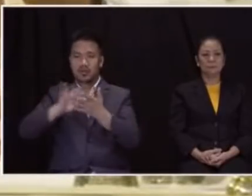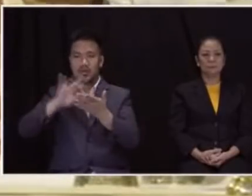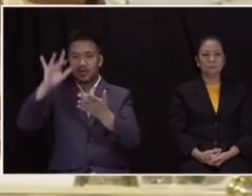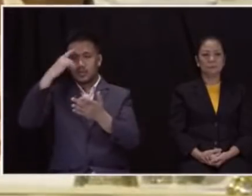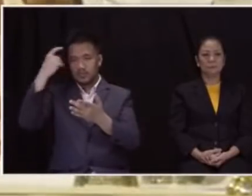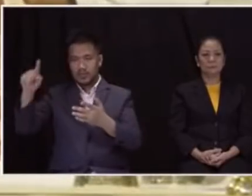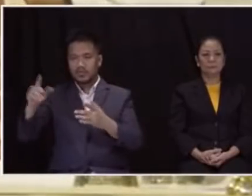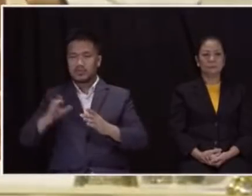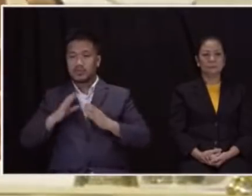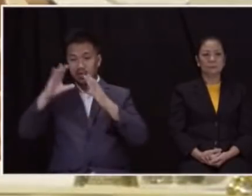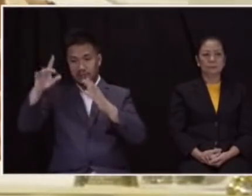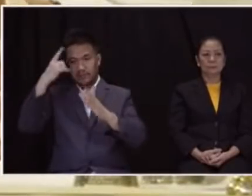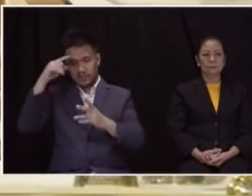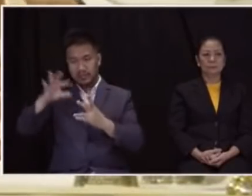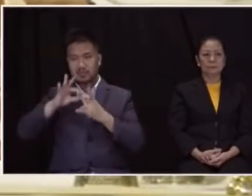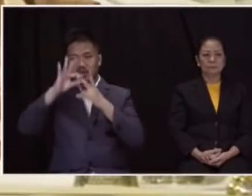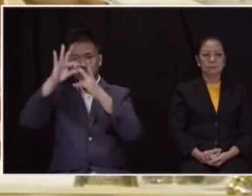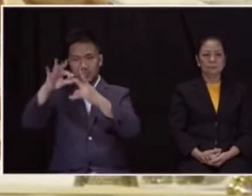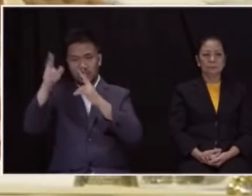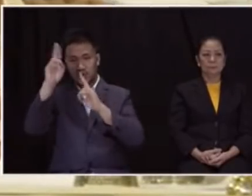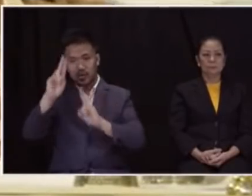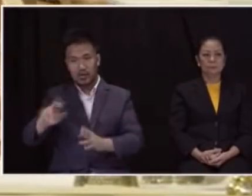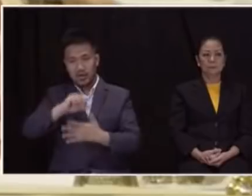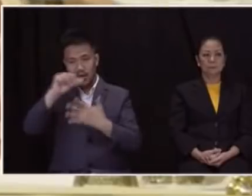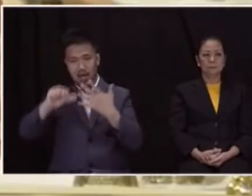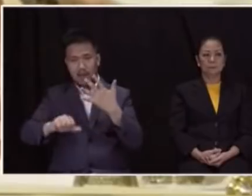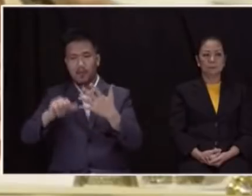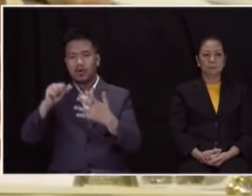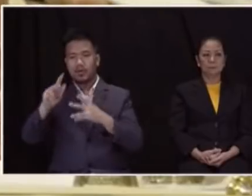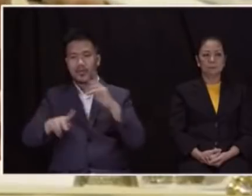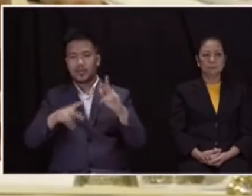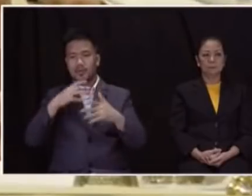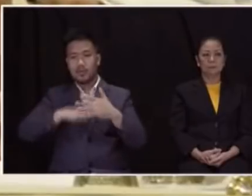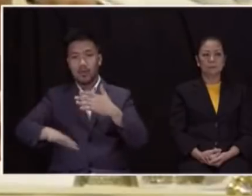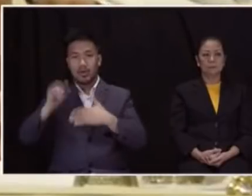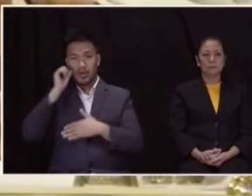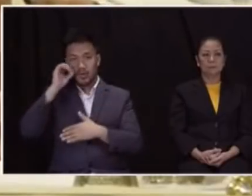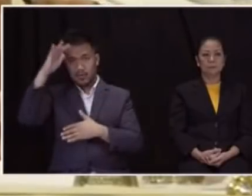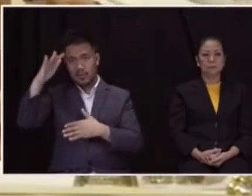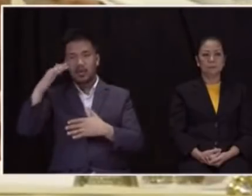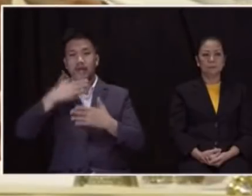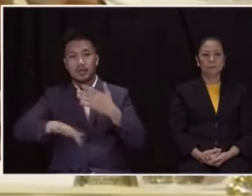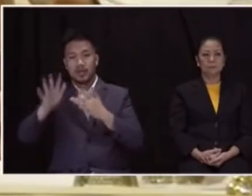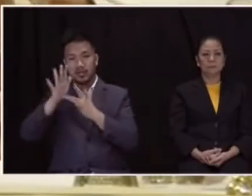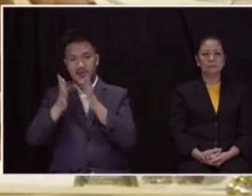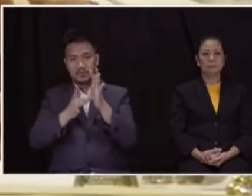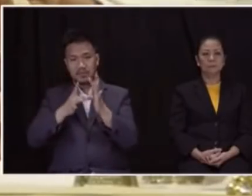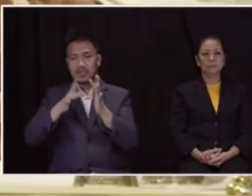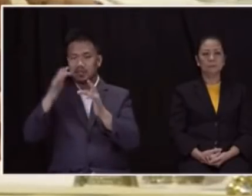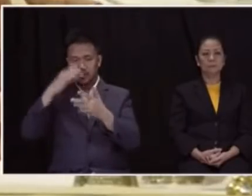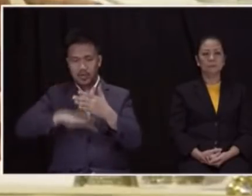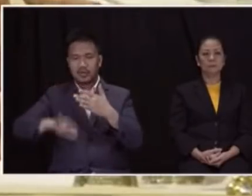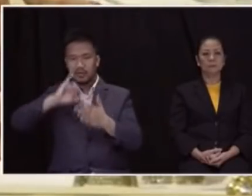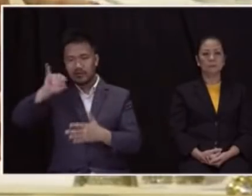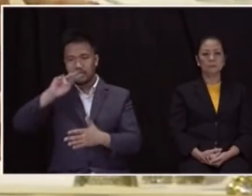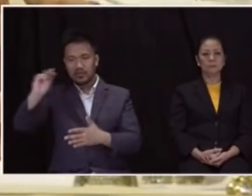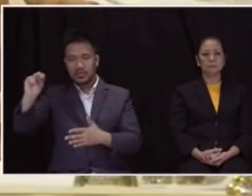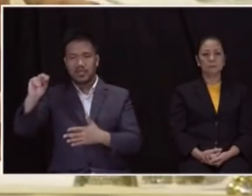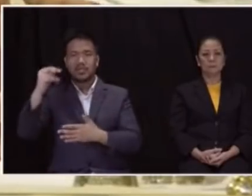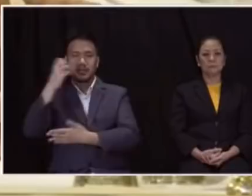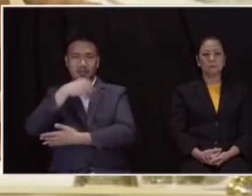a singular honor among those born of women. His birth brought great rejoicing. Even in the